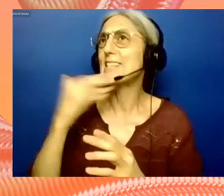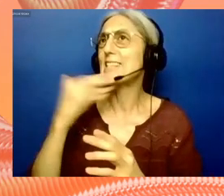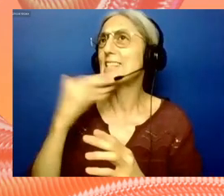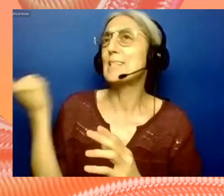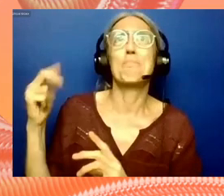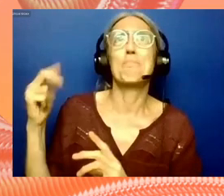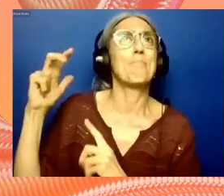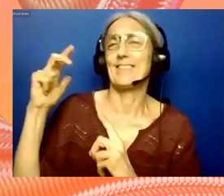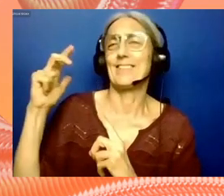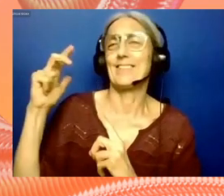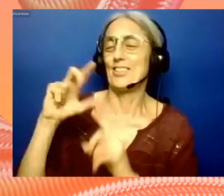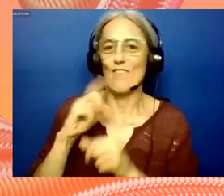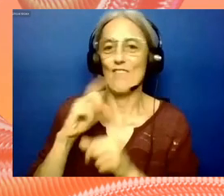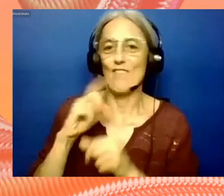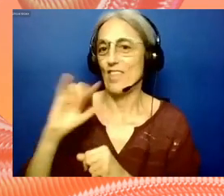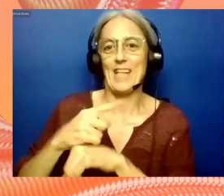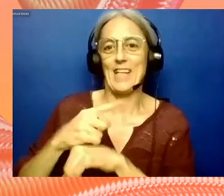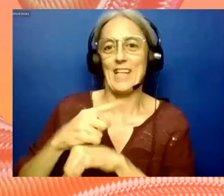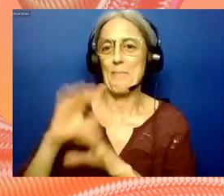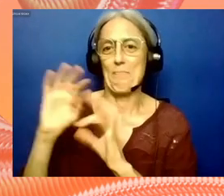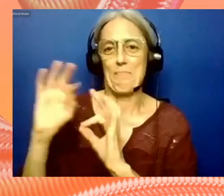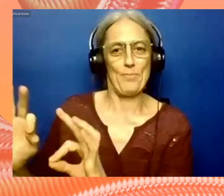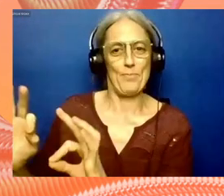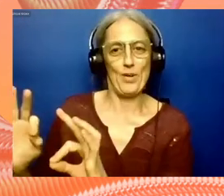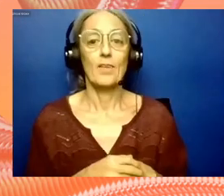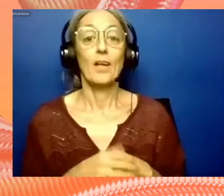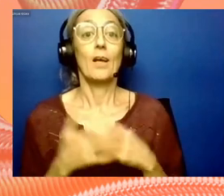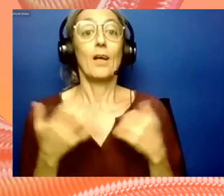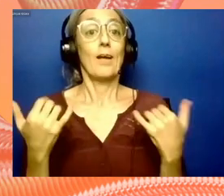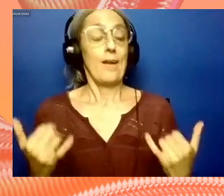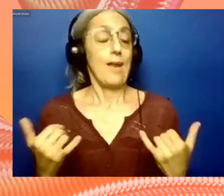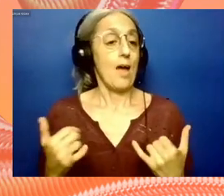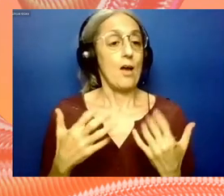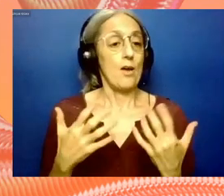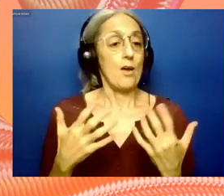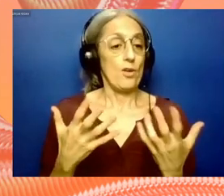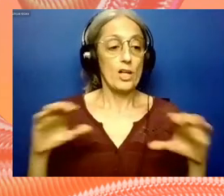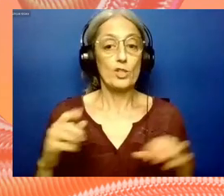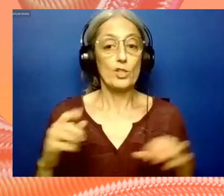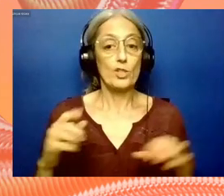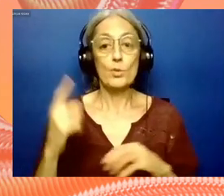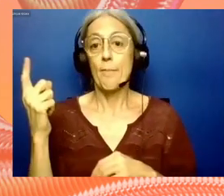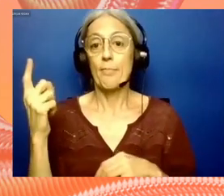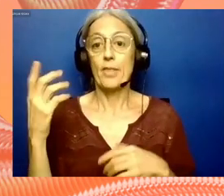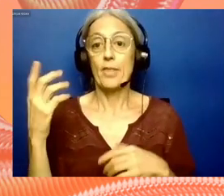So then you can, like, if you want to do something for